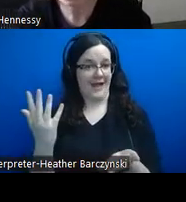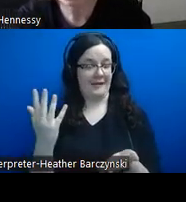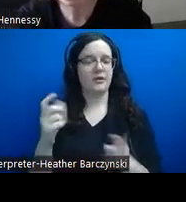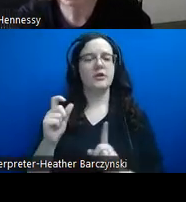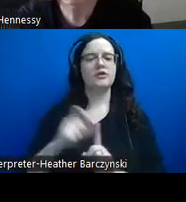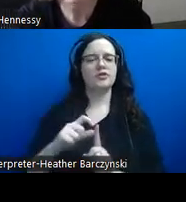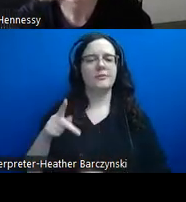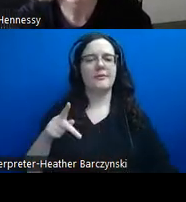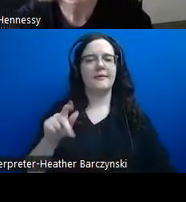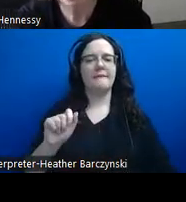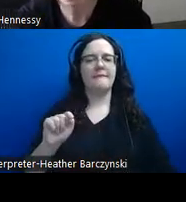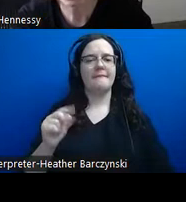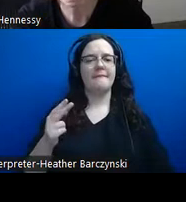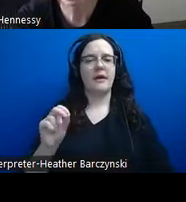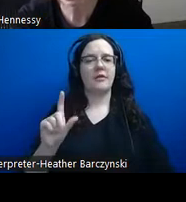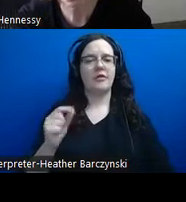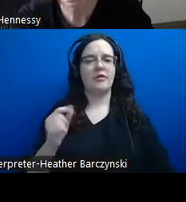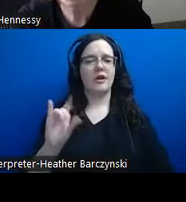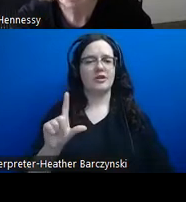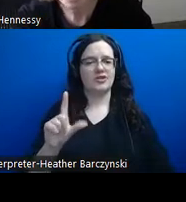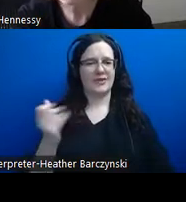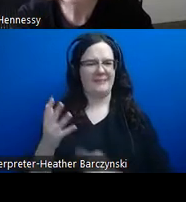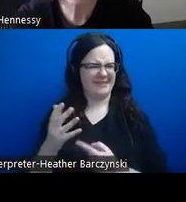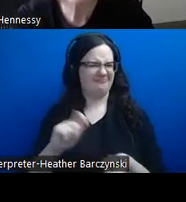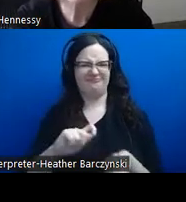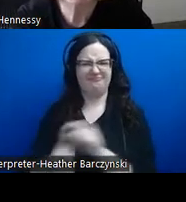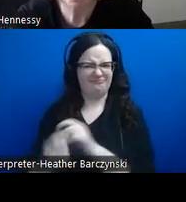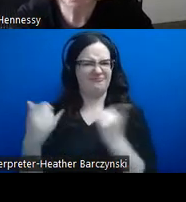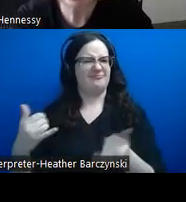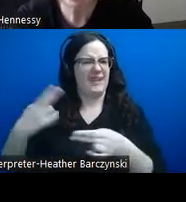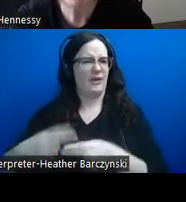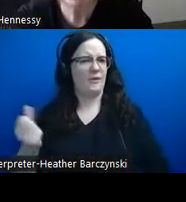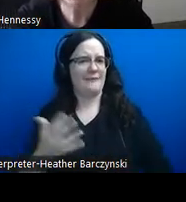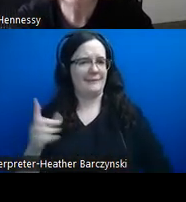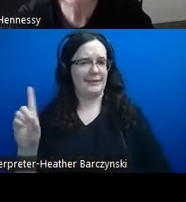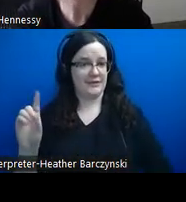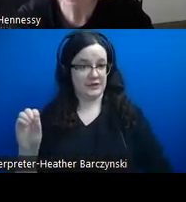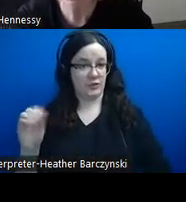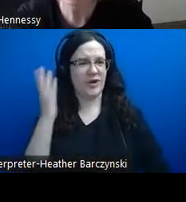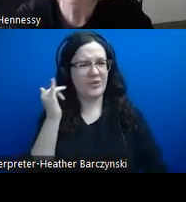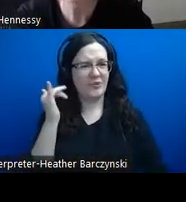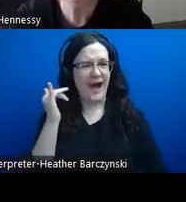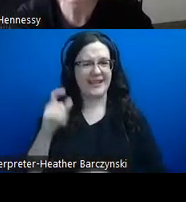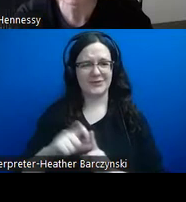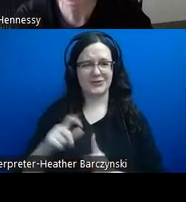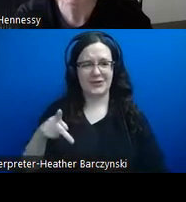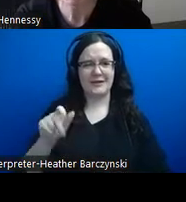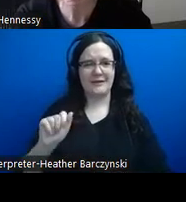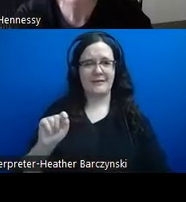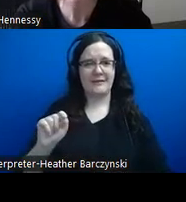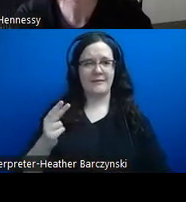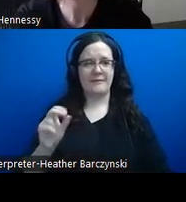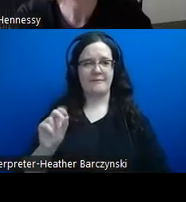pathological gambling was now renamed as gambling disorder. And this change was made in part because the term pathological associated with the